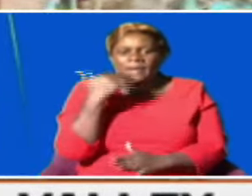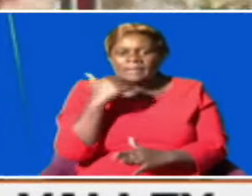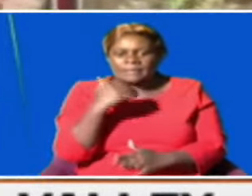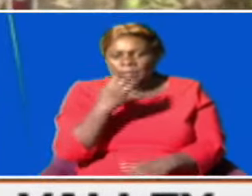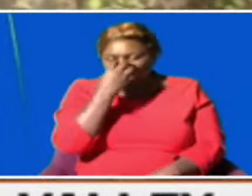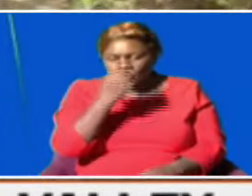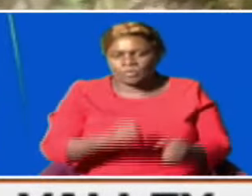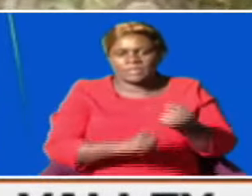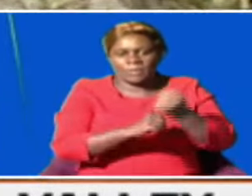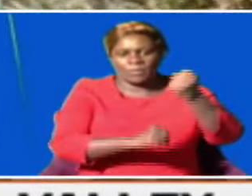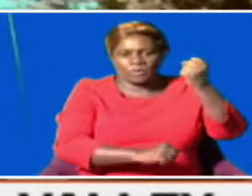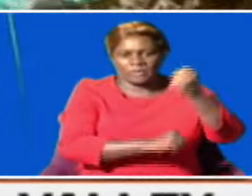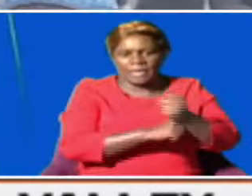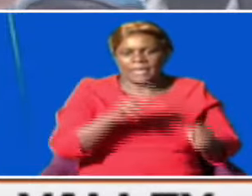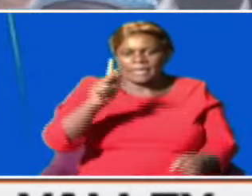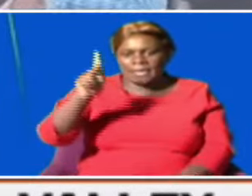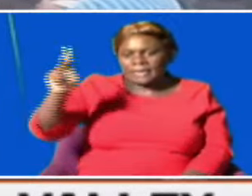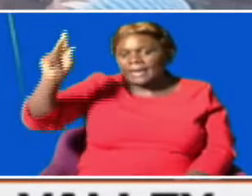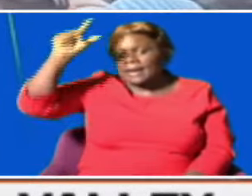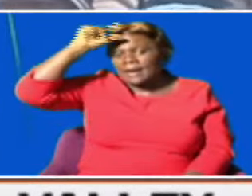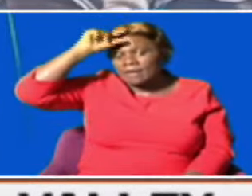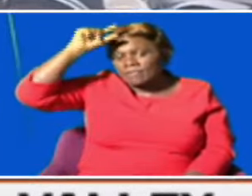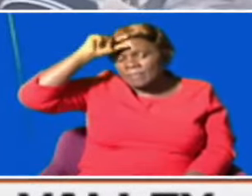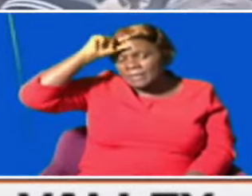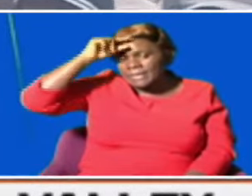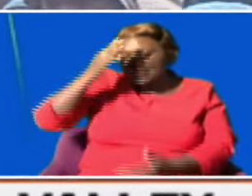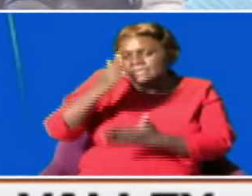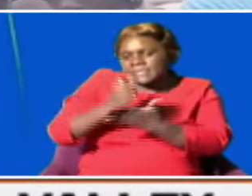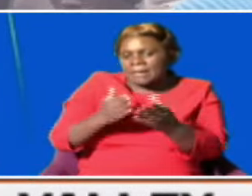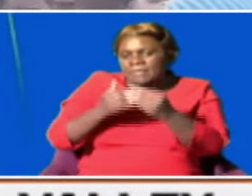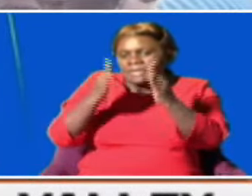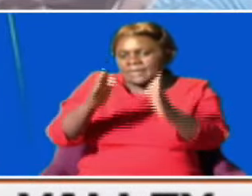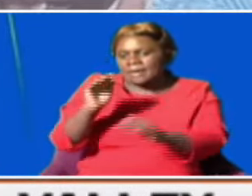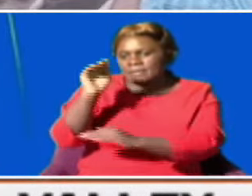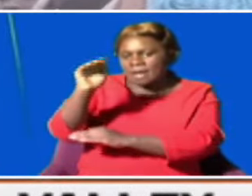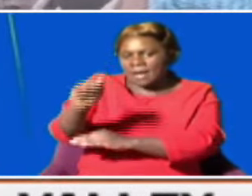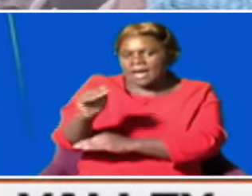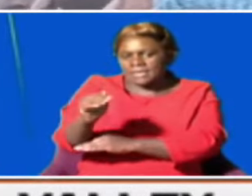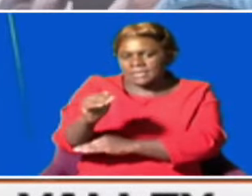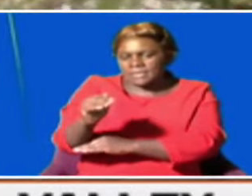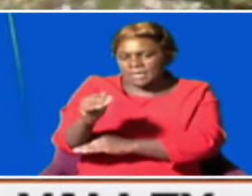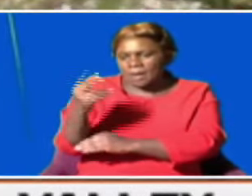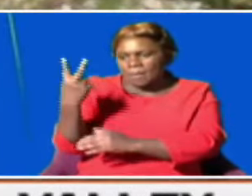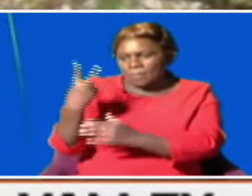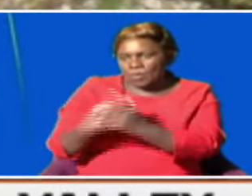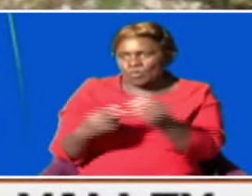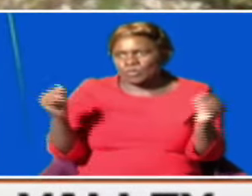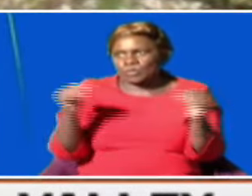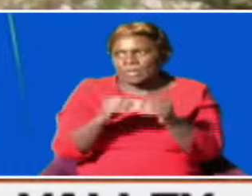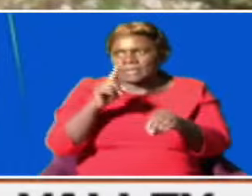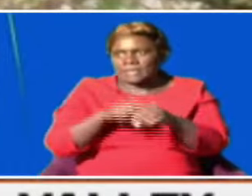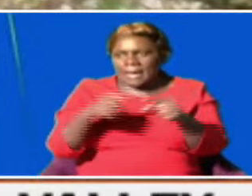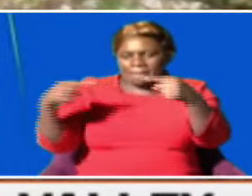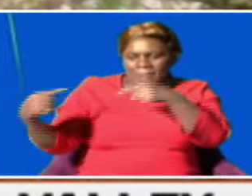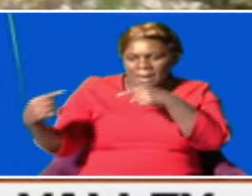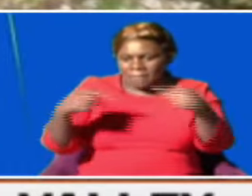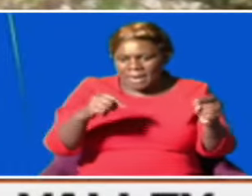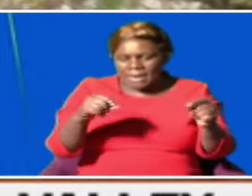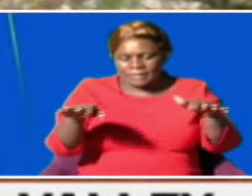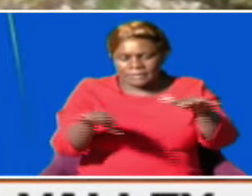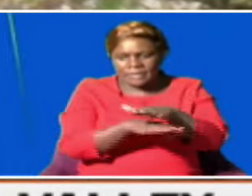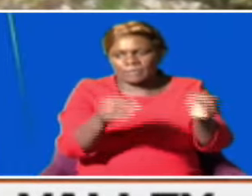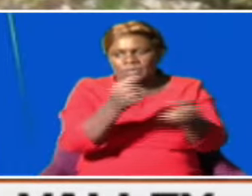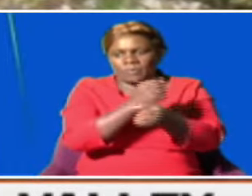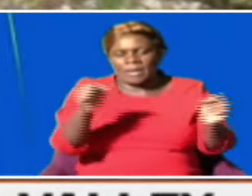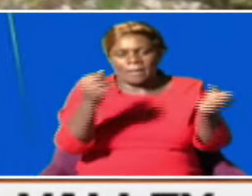Ruto's supporters in the Kenya Kwanza government, a section of leaders have called for ceasefire. So when you are fighting the deputy president,